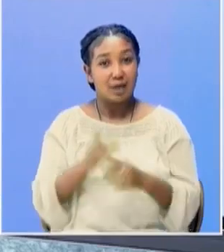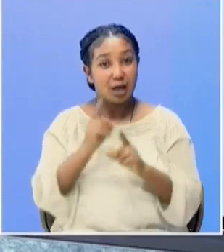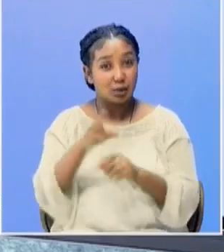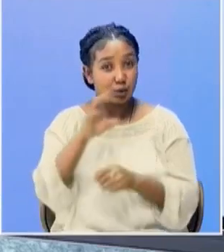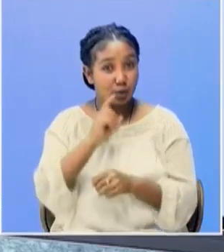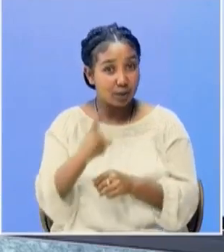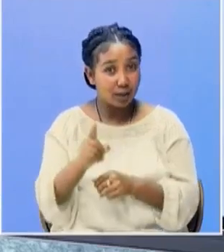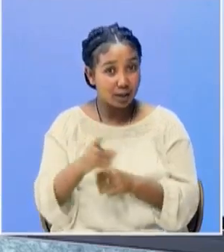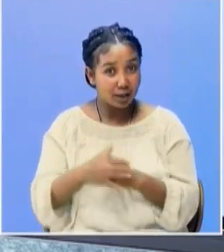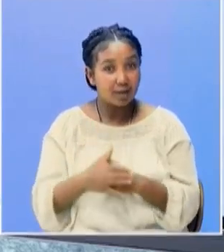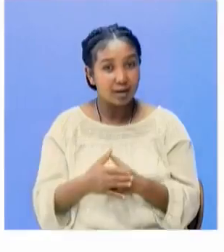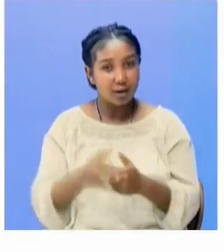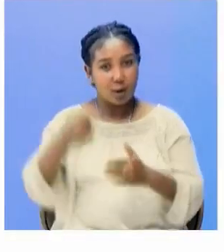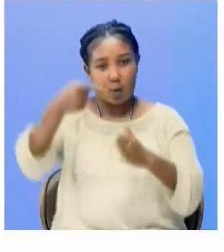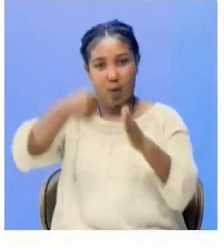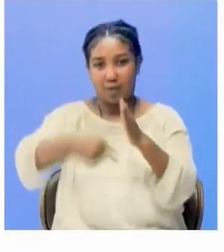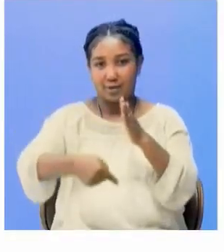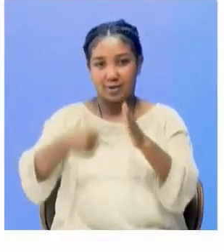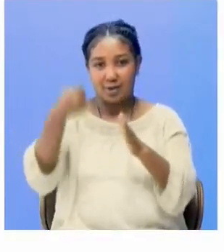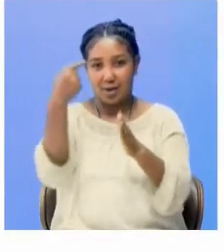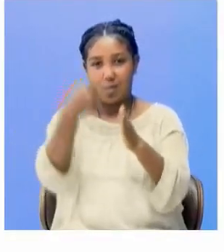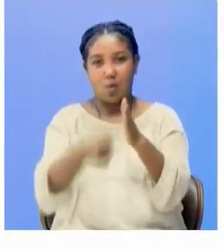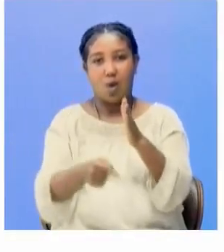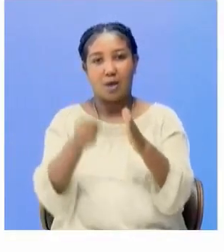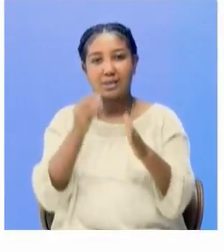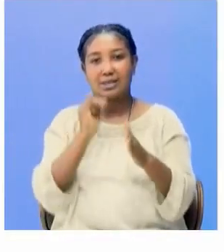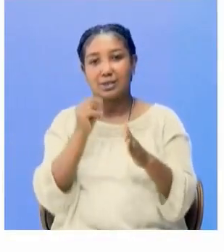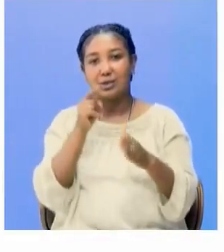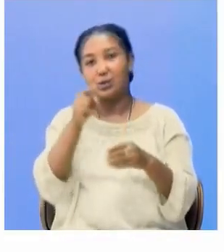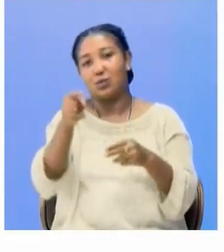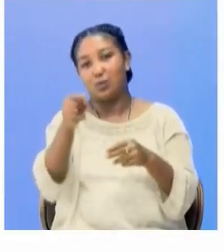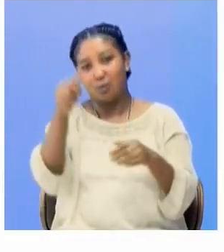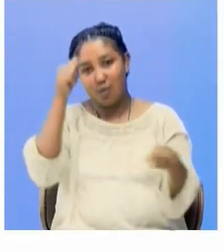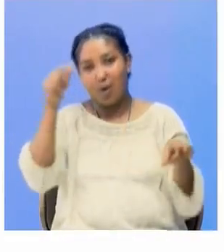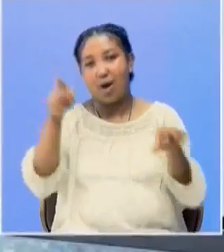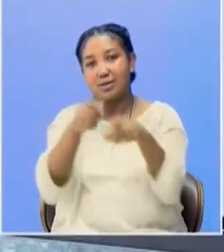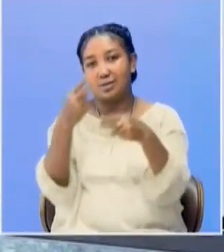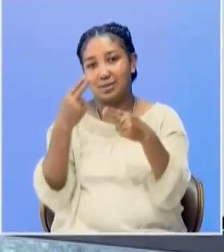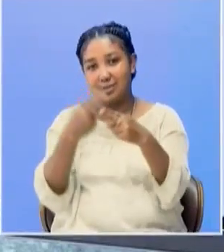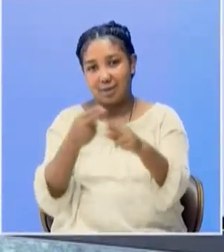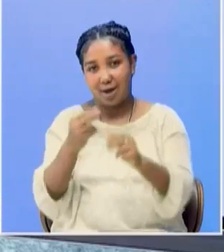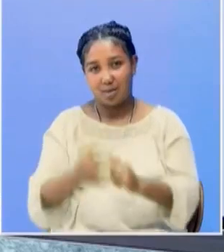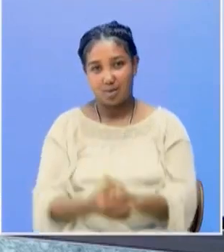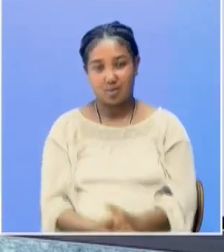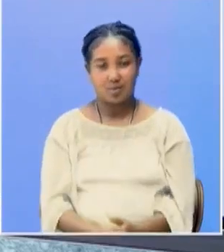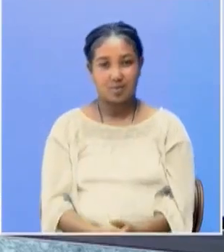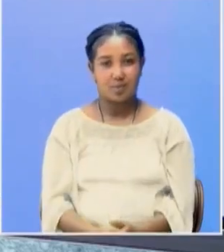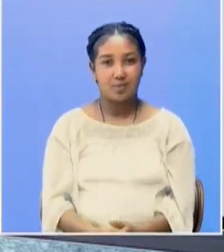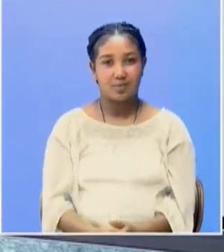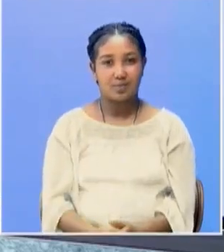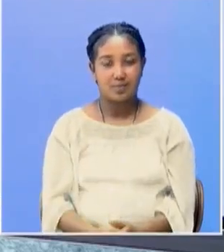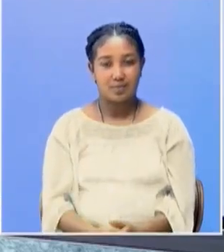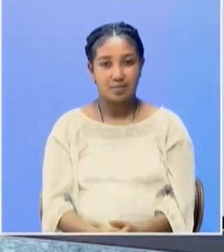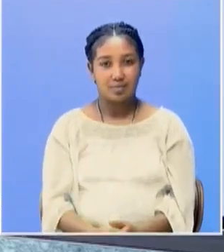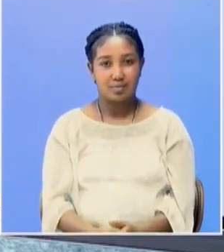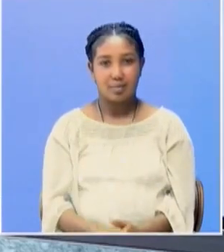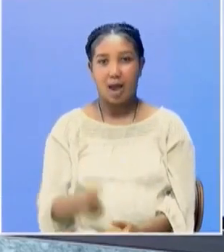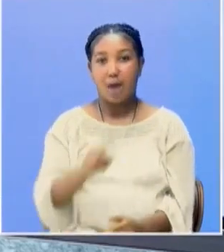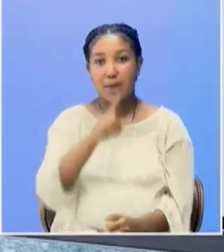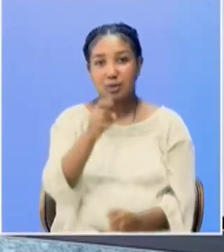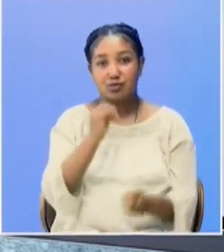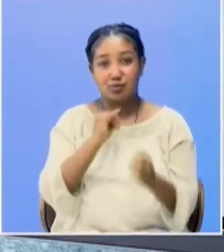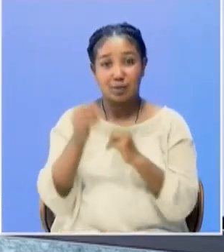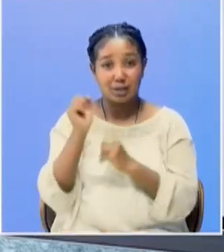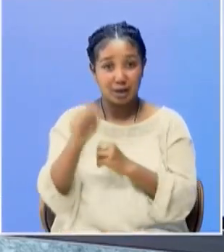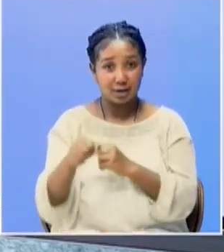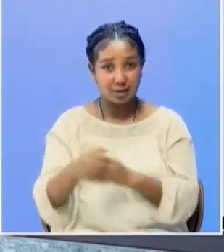be what? What is your brother's name? Just I'm asking for